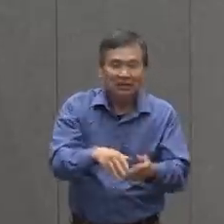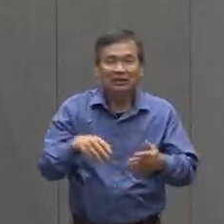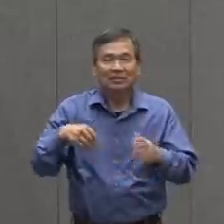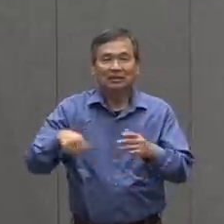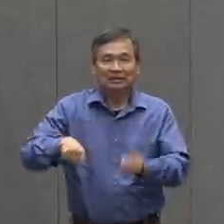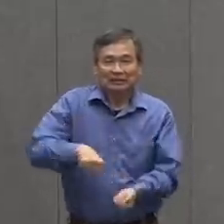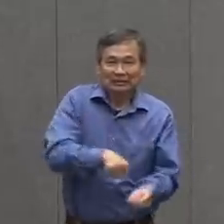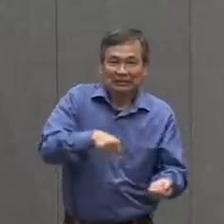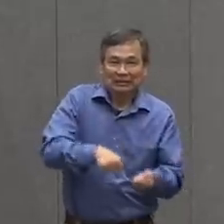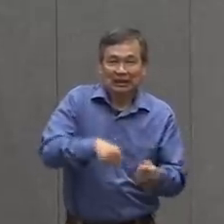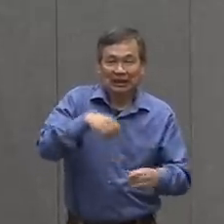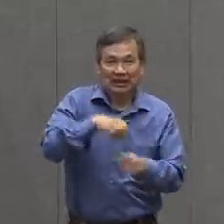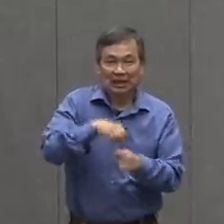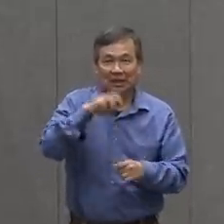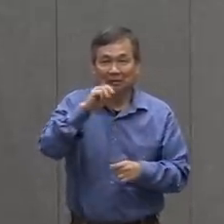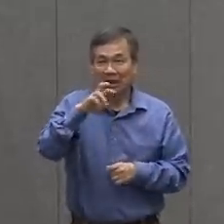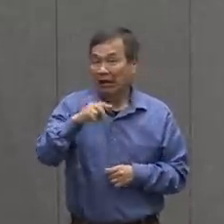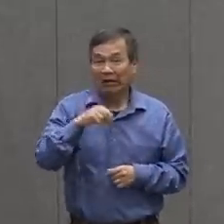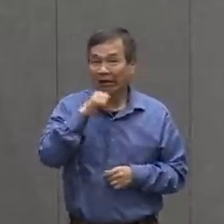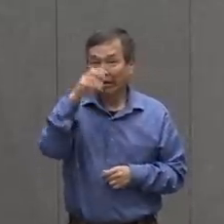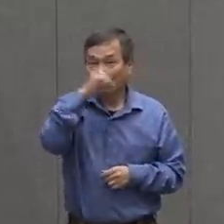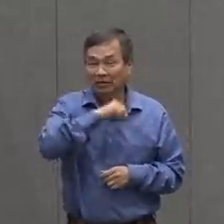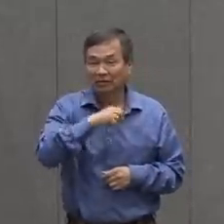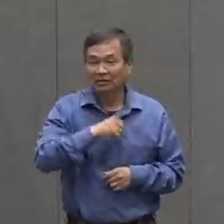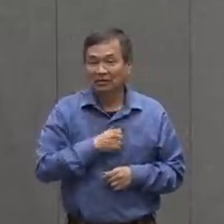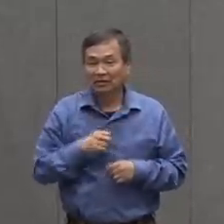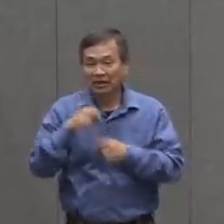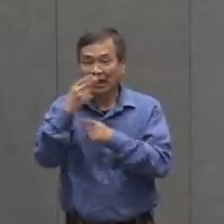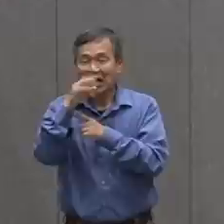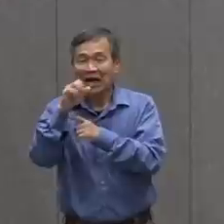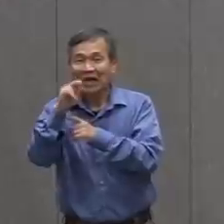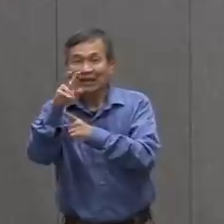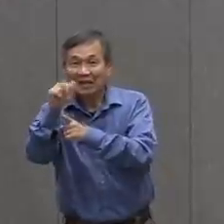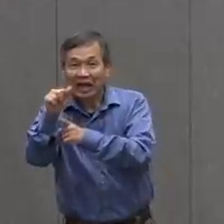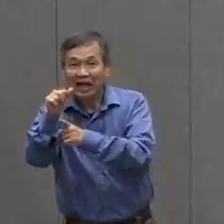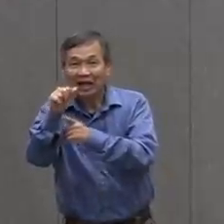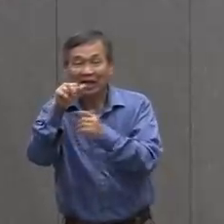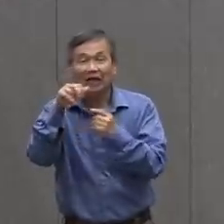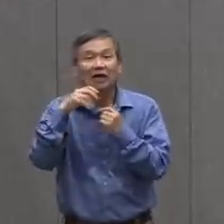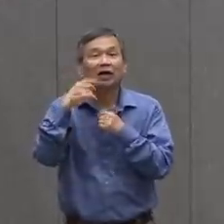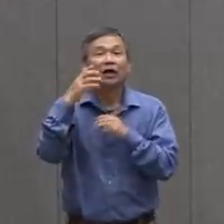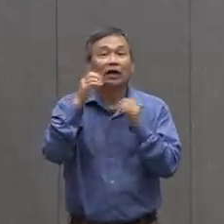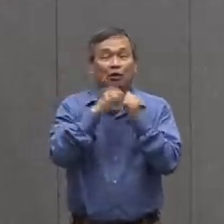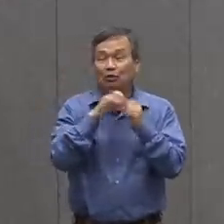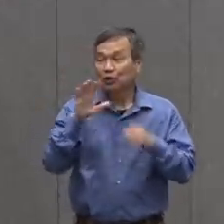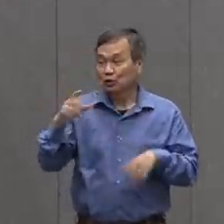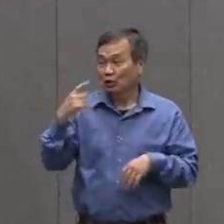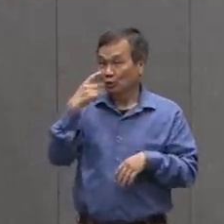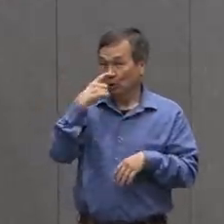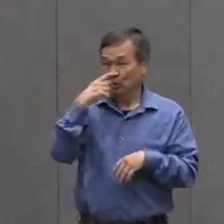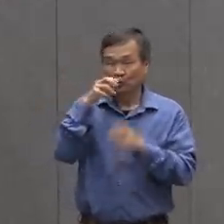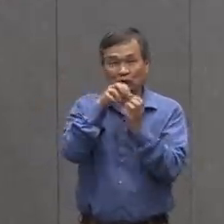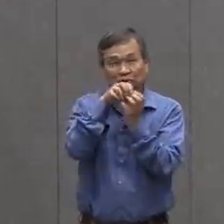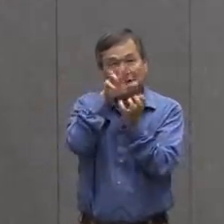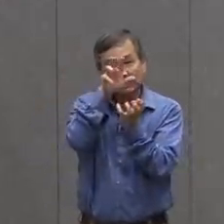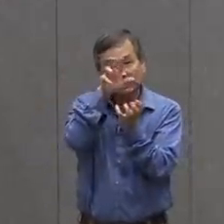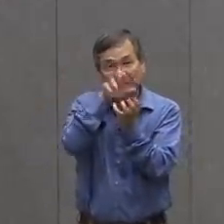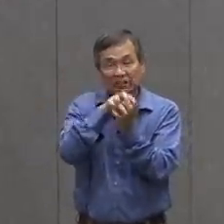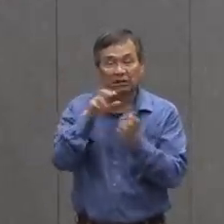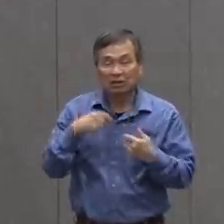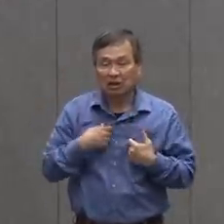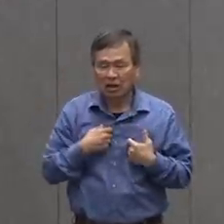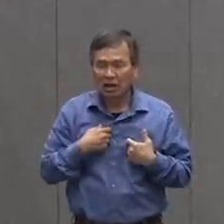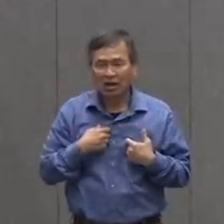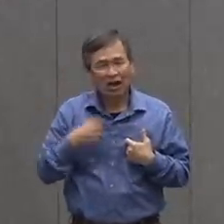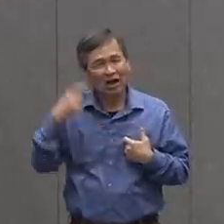guess. If you're a hyena, you find your next meal with your nose. I guessed